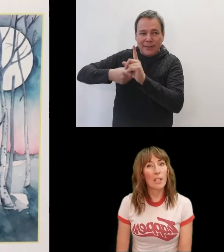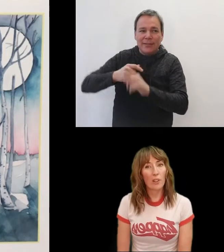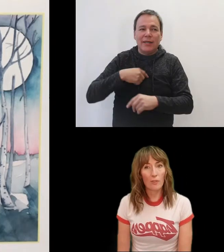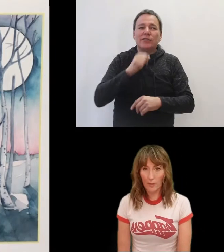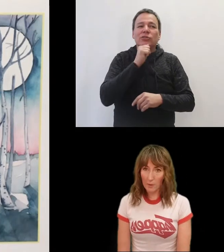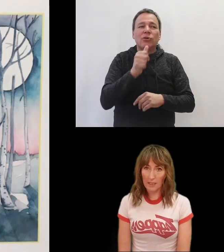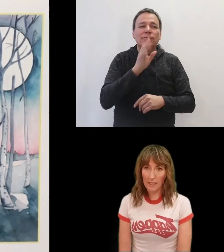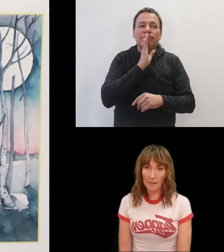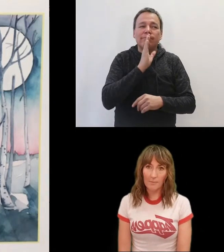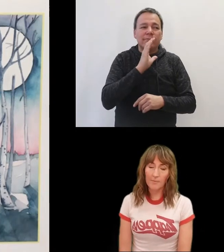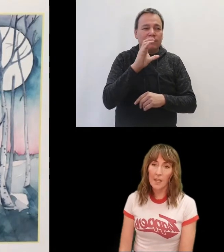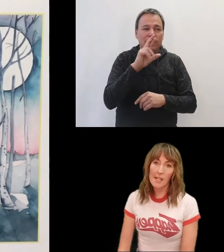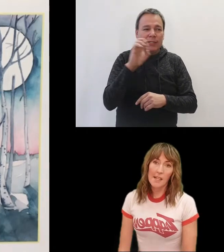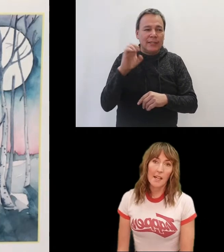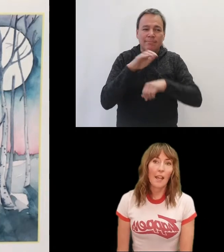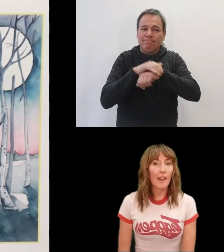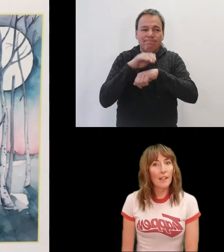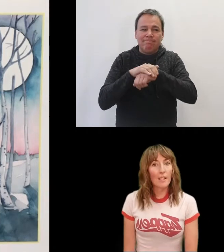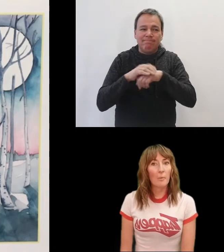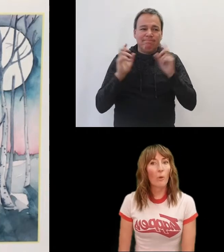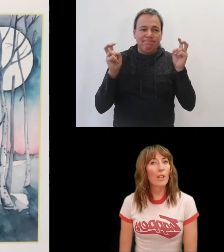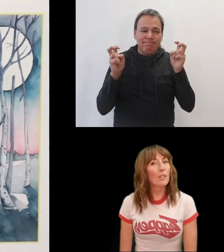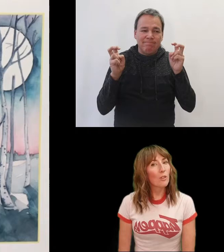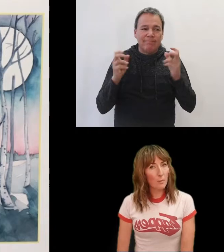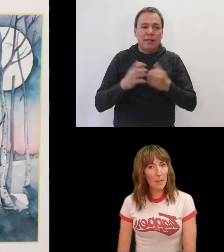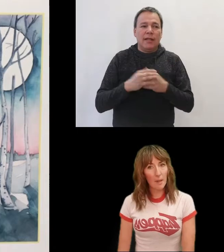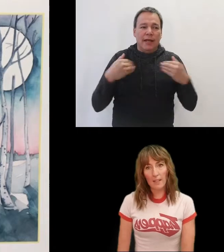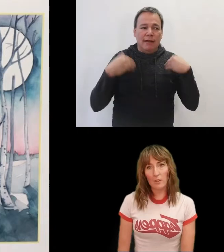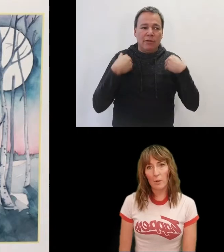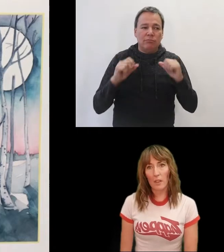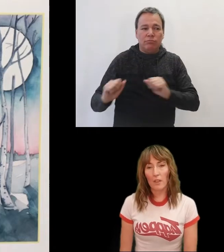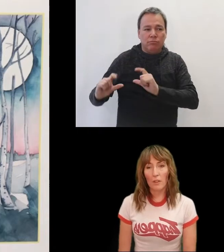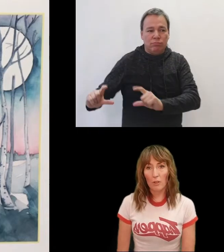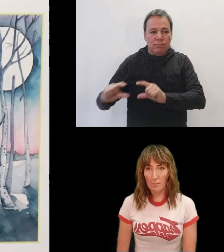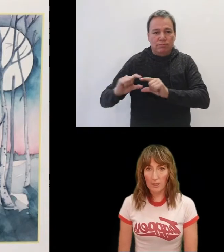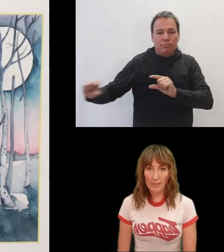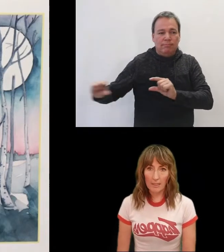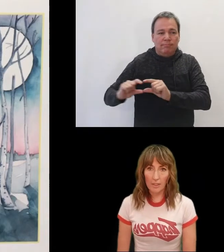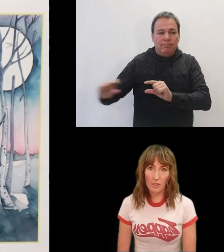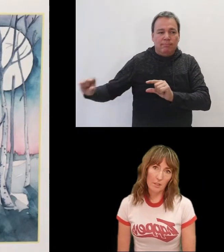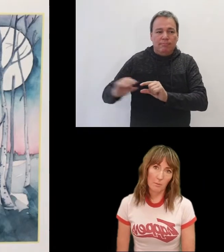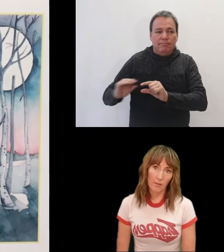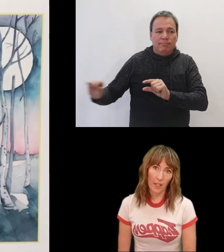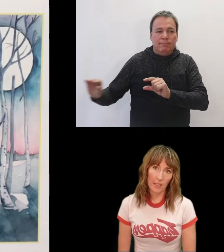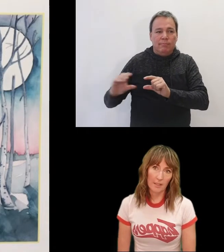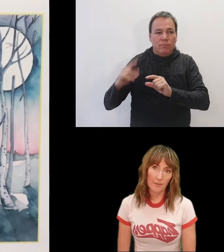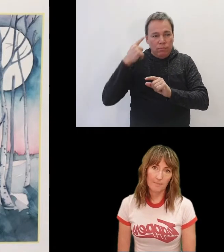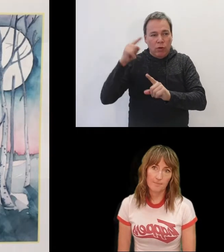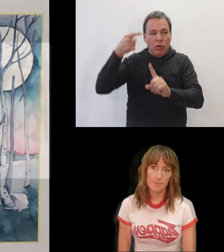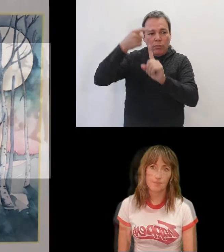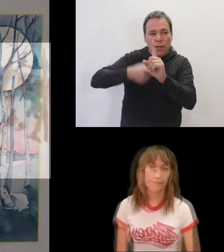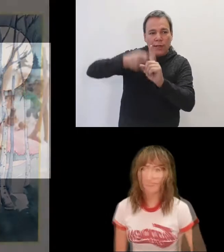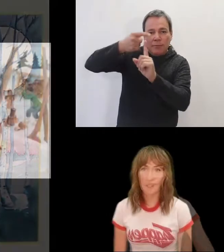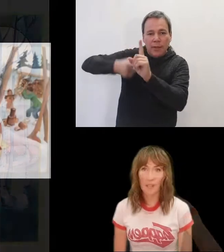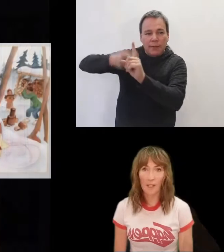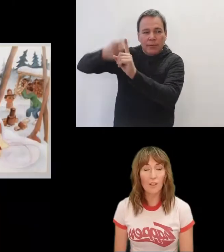Cree speaker fluently, and I'm going to do my best with the Cree pronunciations provided.